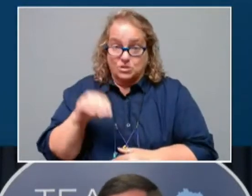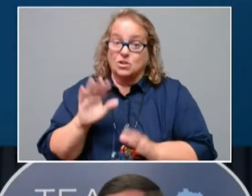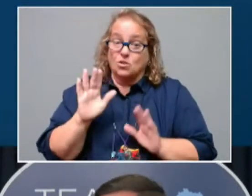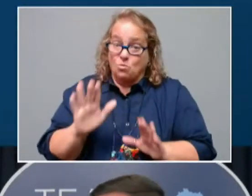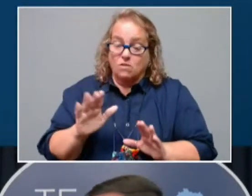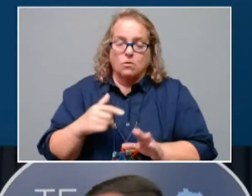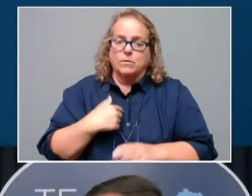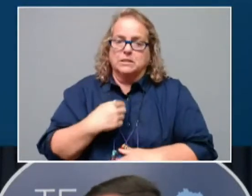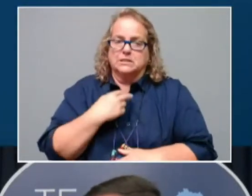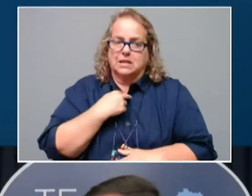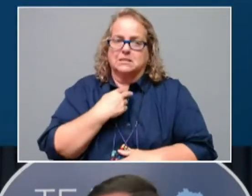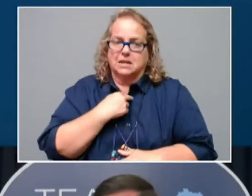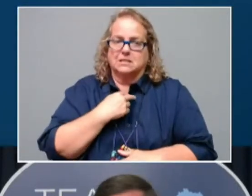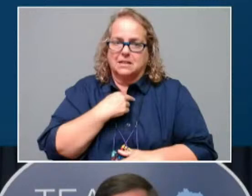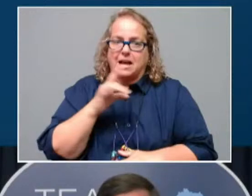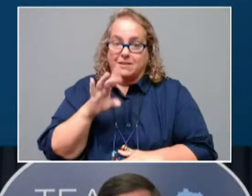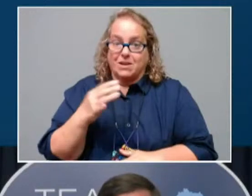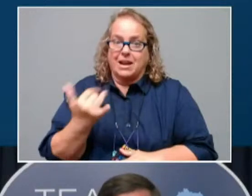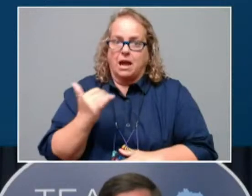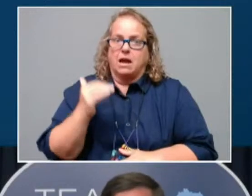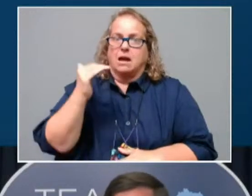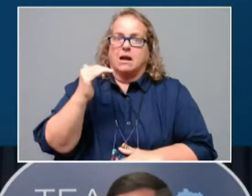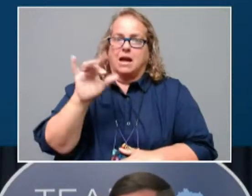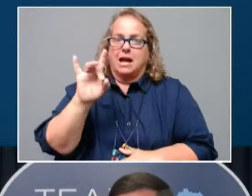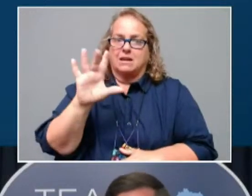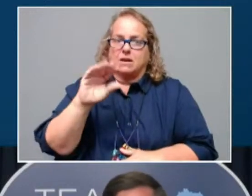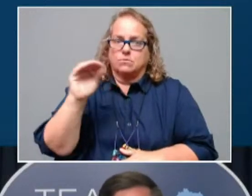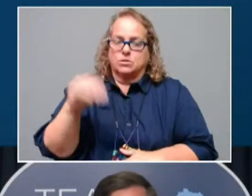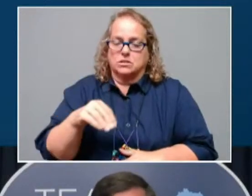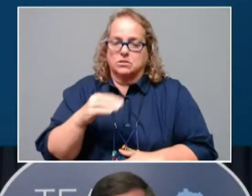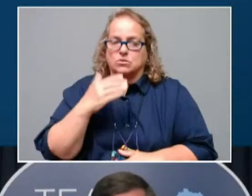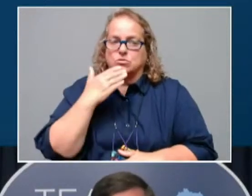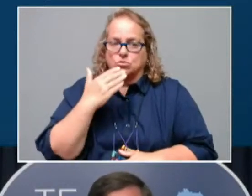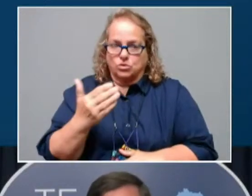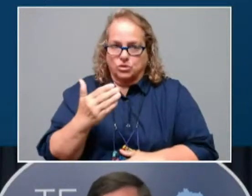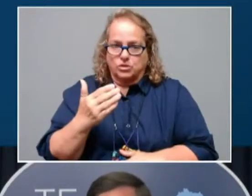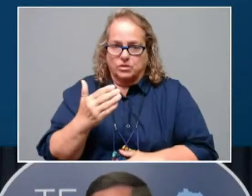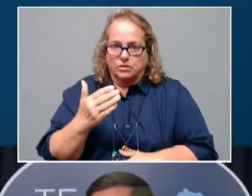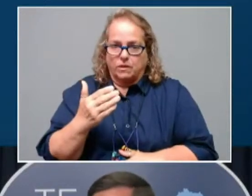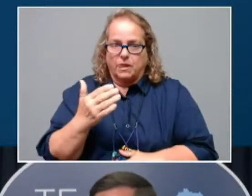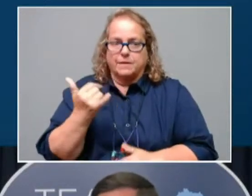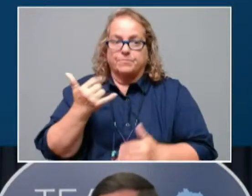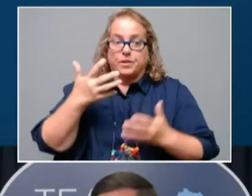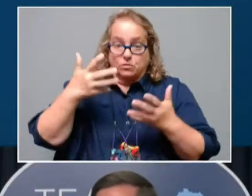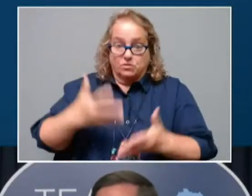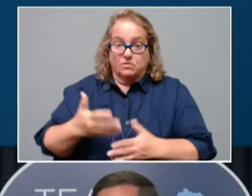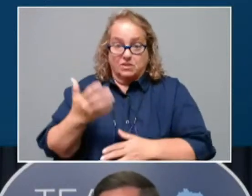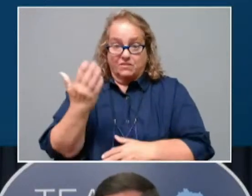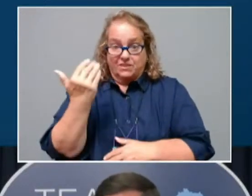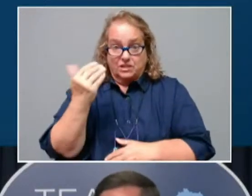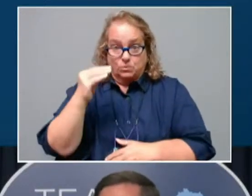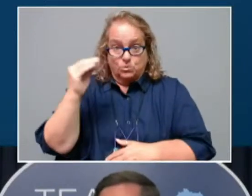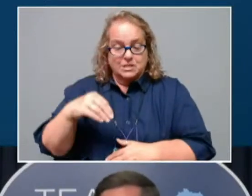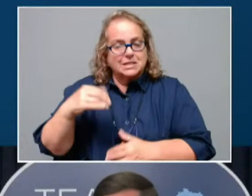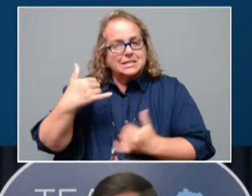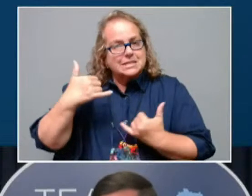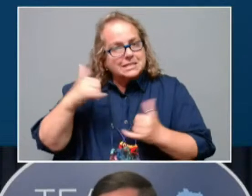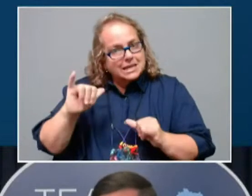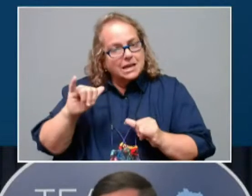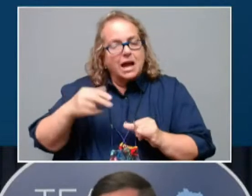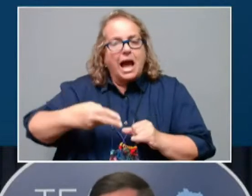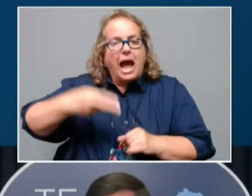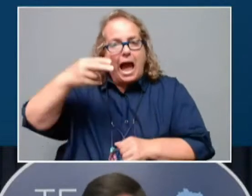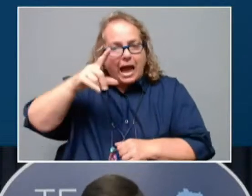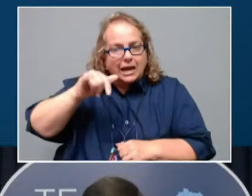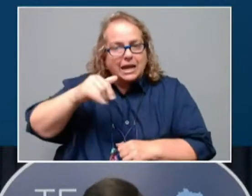long time. And those at that time, 16%, now the remaining 15% here is still highly, highly,